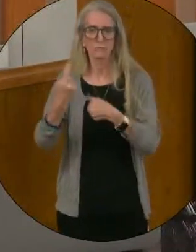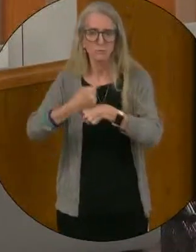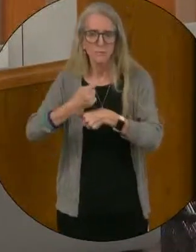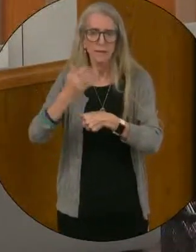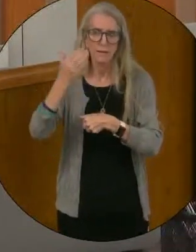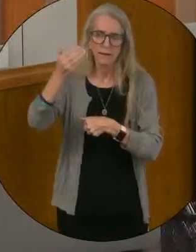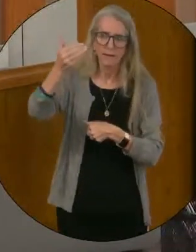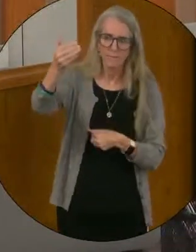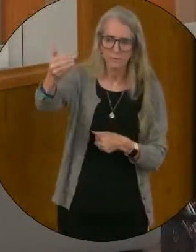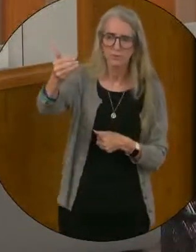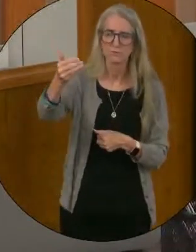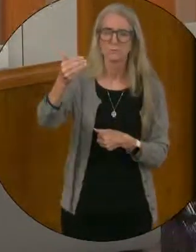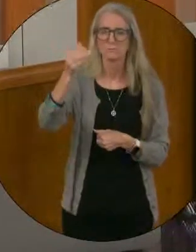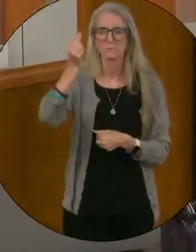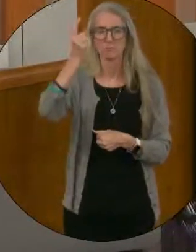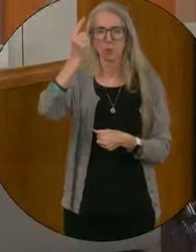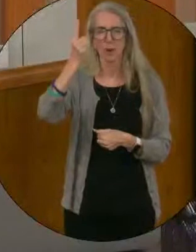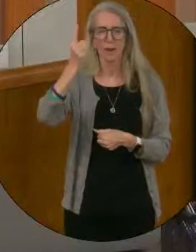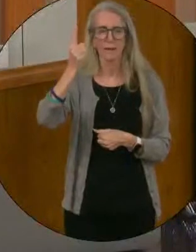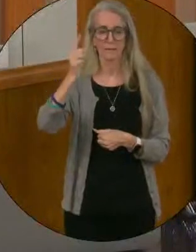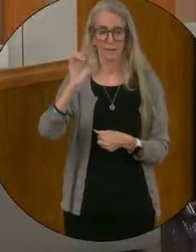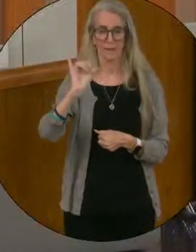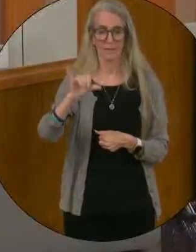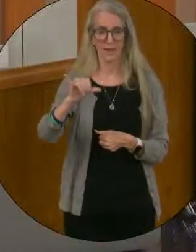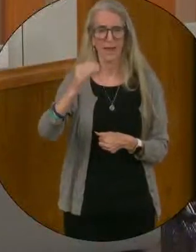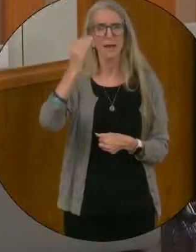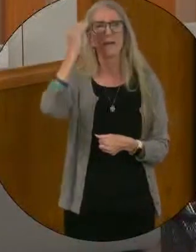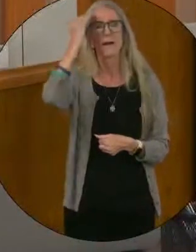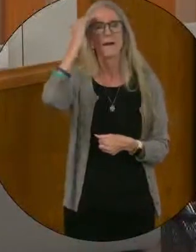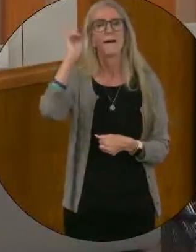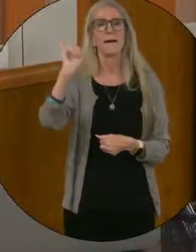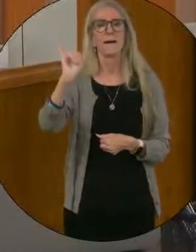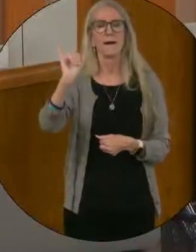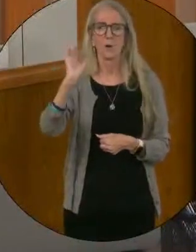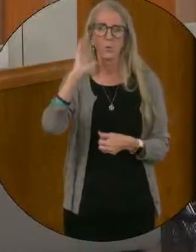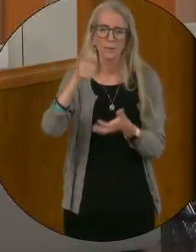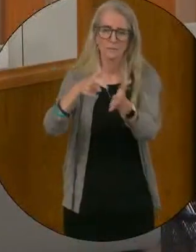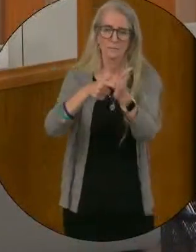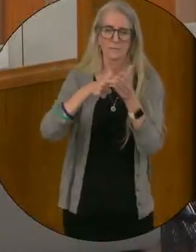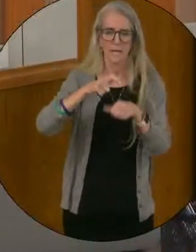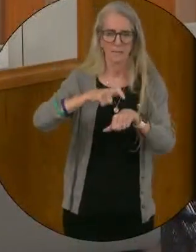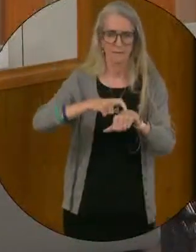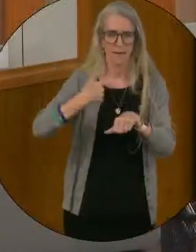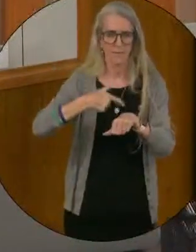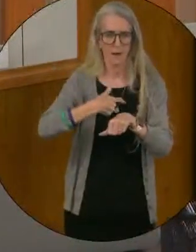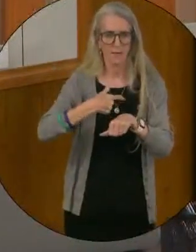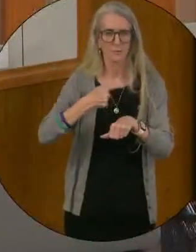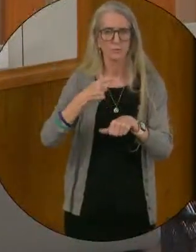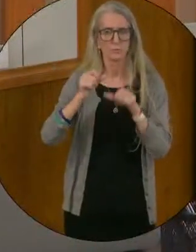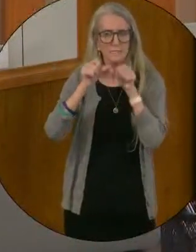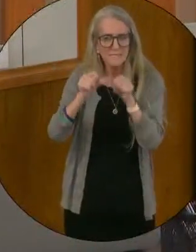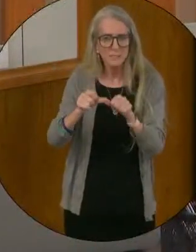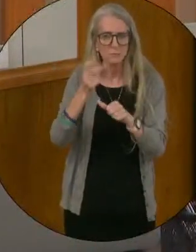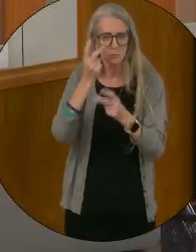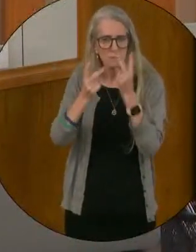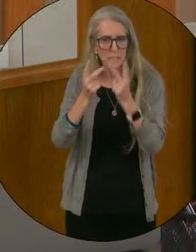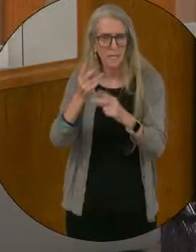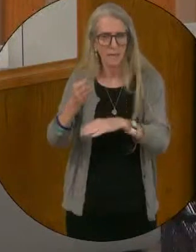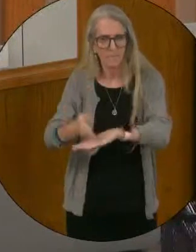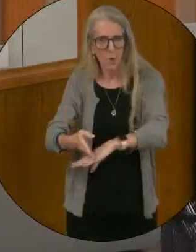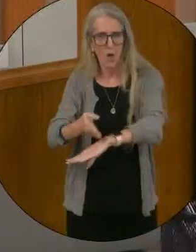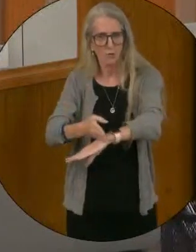And knowing with that in mind, that it's going to take time for us to continue to see progress that will,